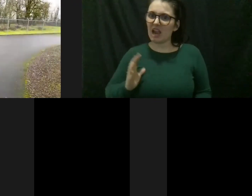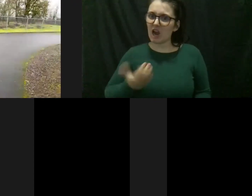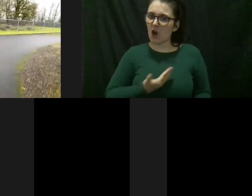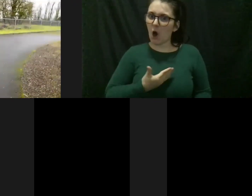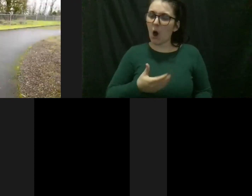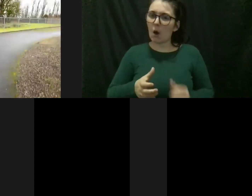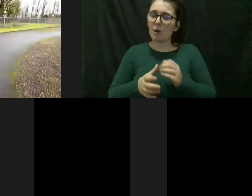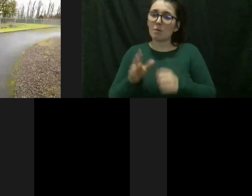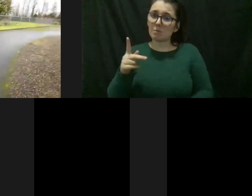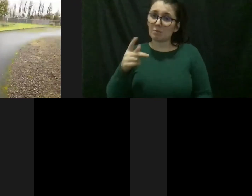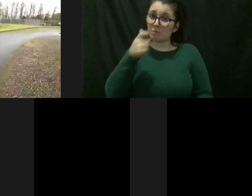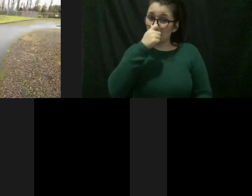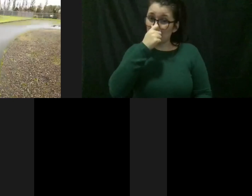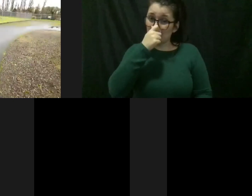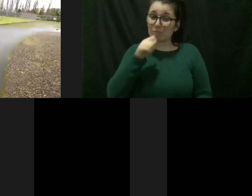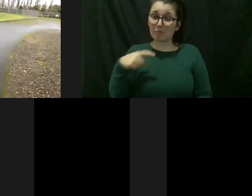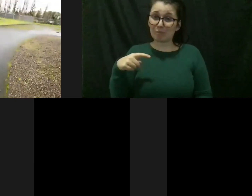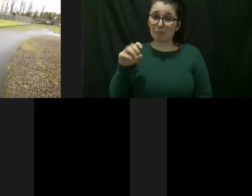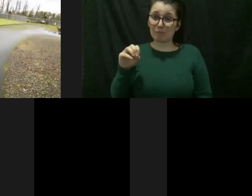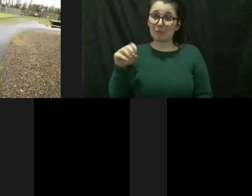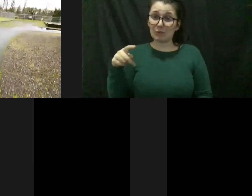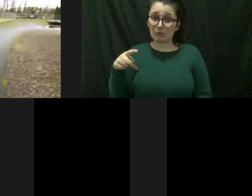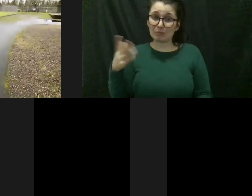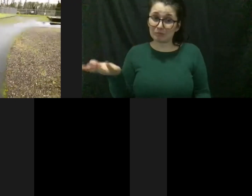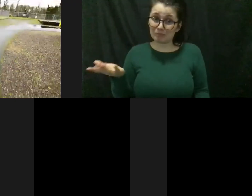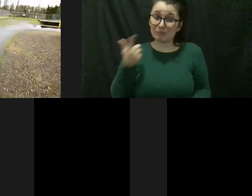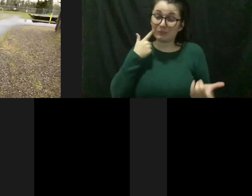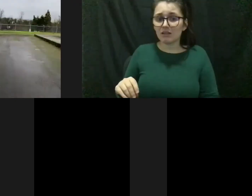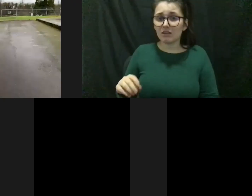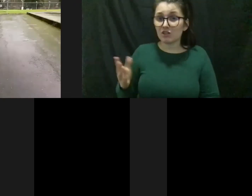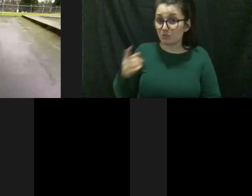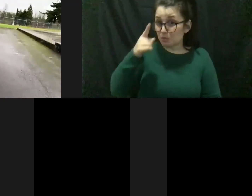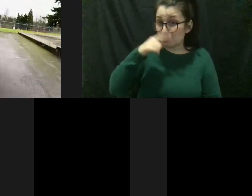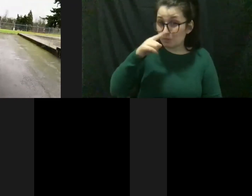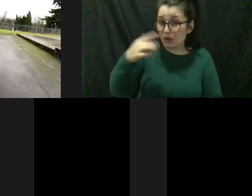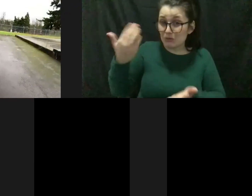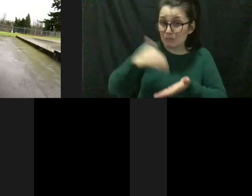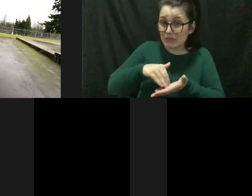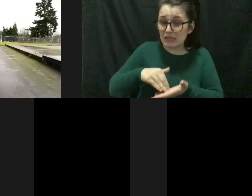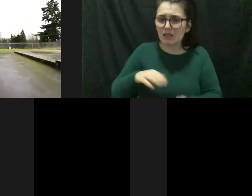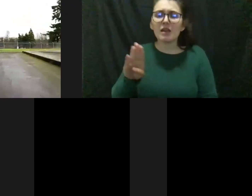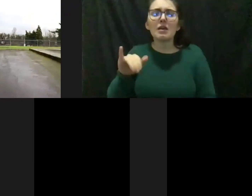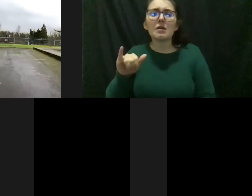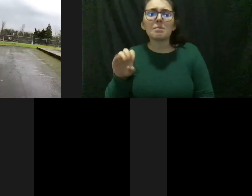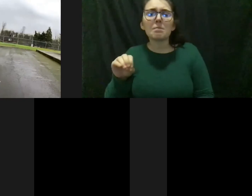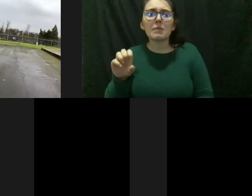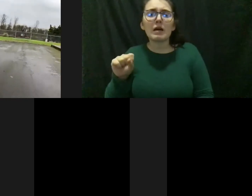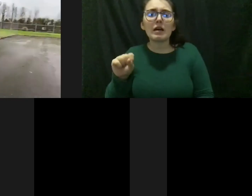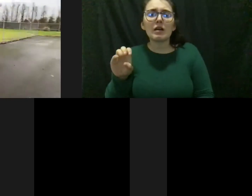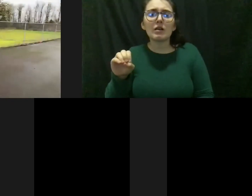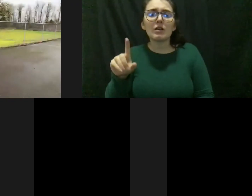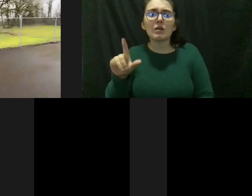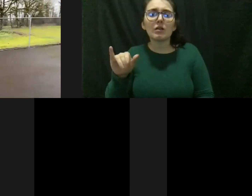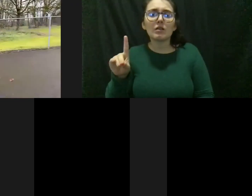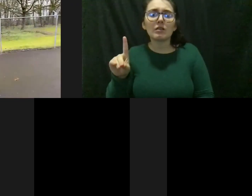So back behind this structure here is the Willamette River. Okay. And that's where our